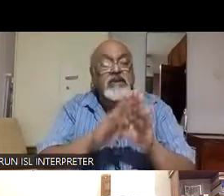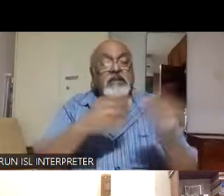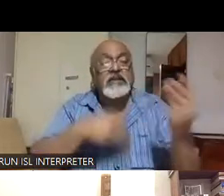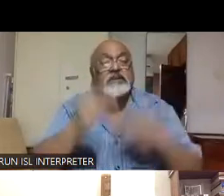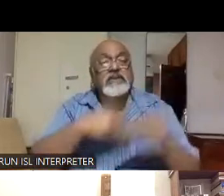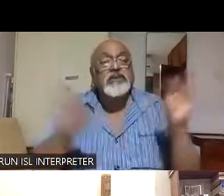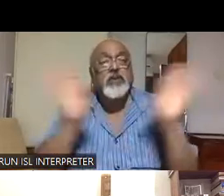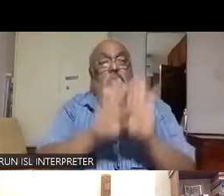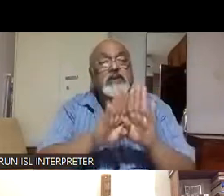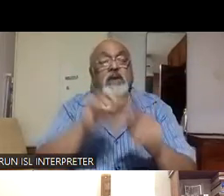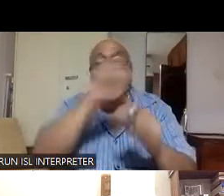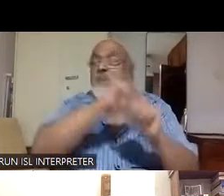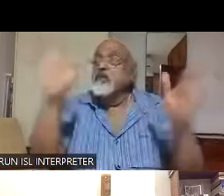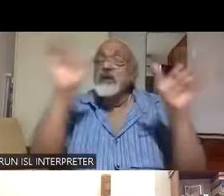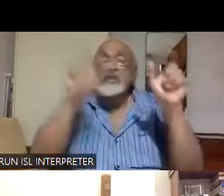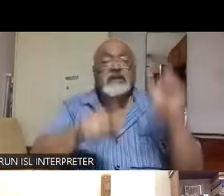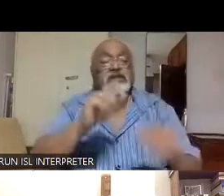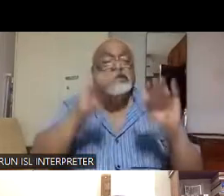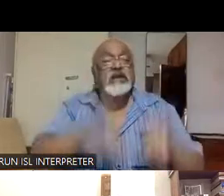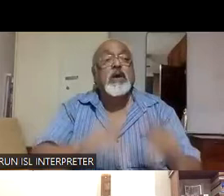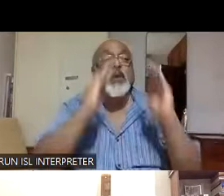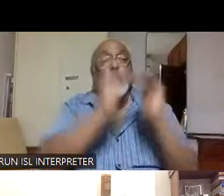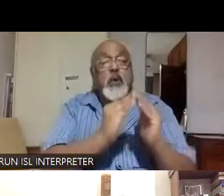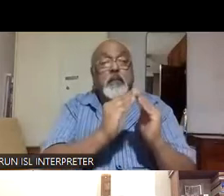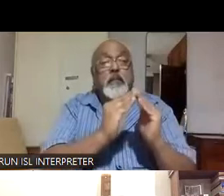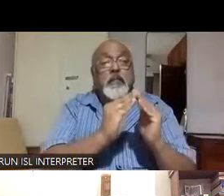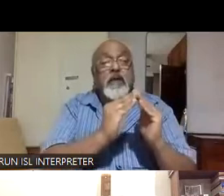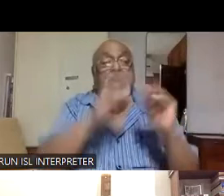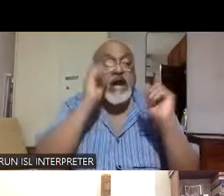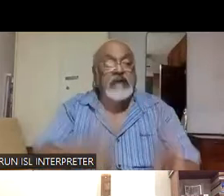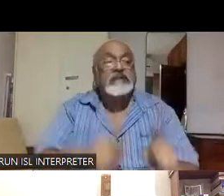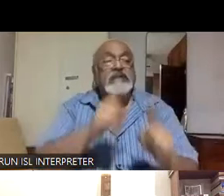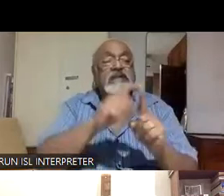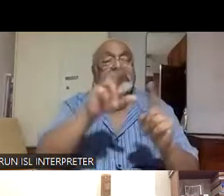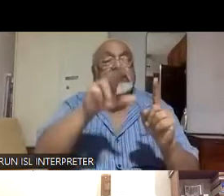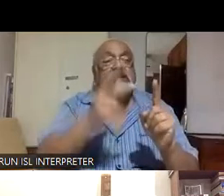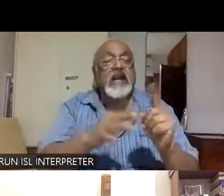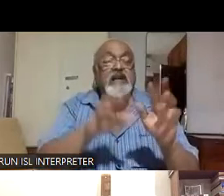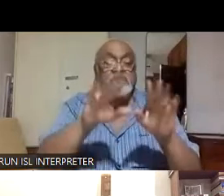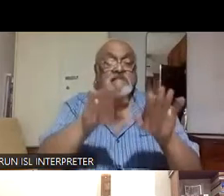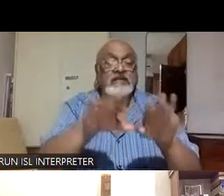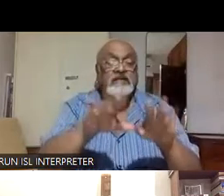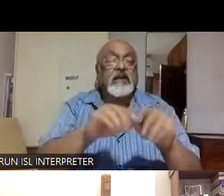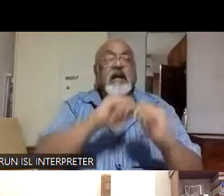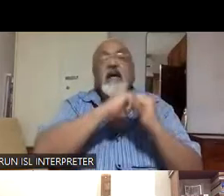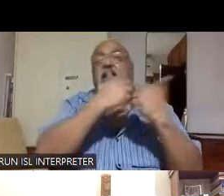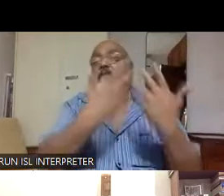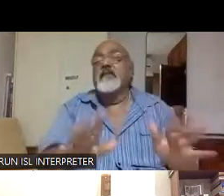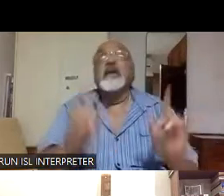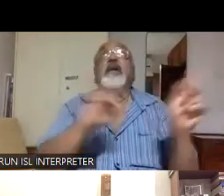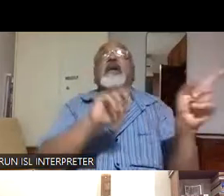home. Everything became digital overnight. And women with disabilities were not